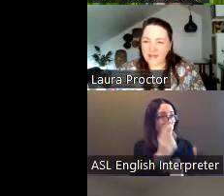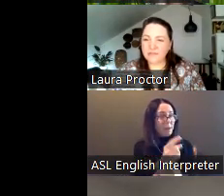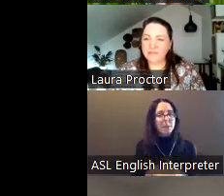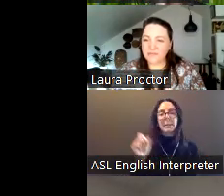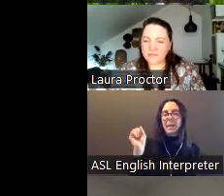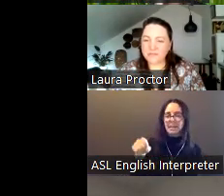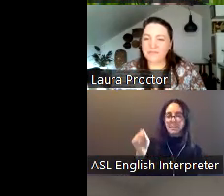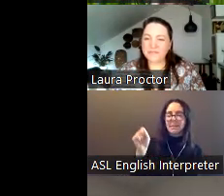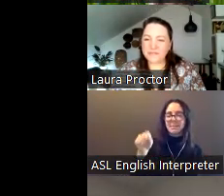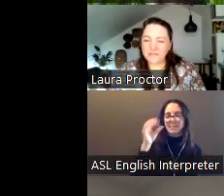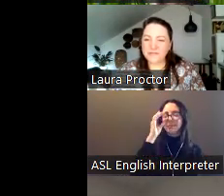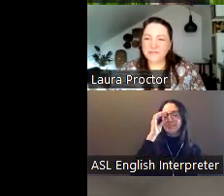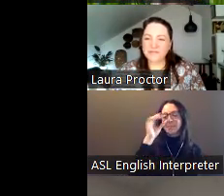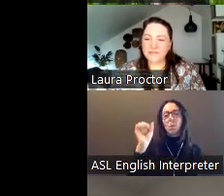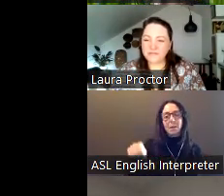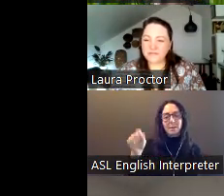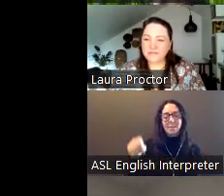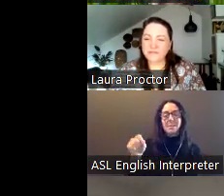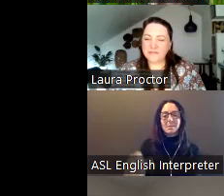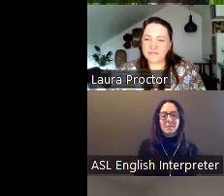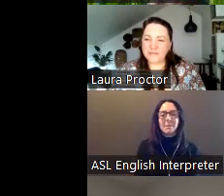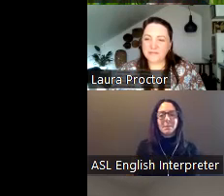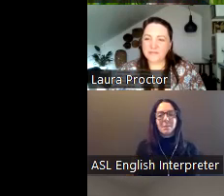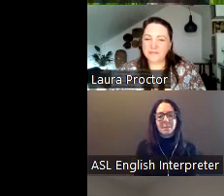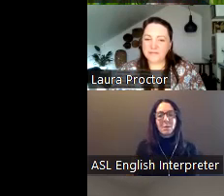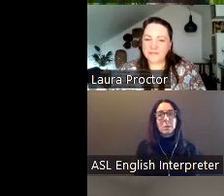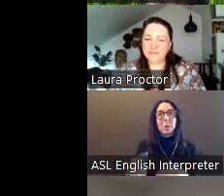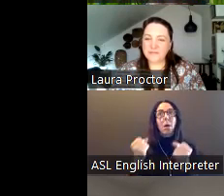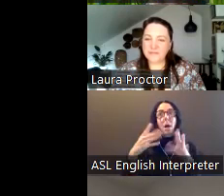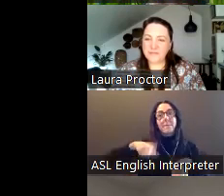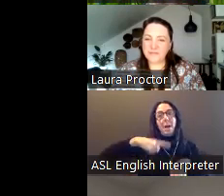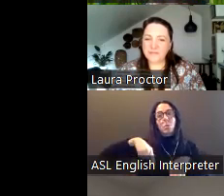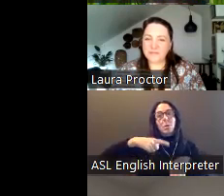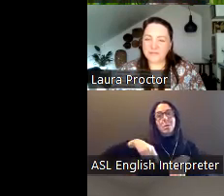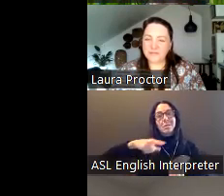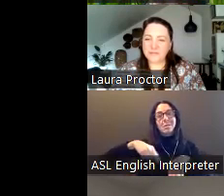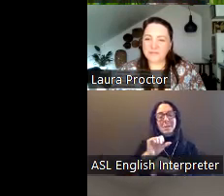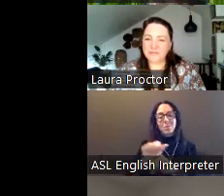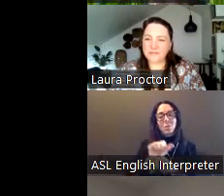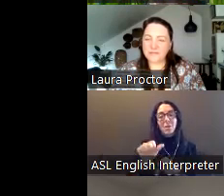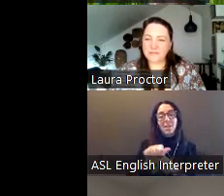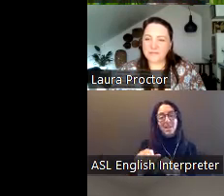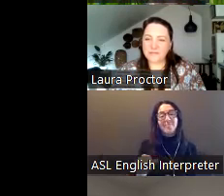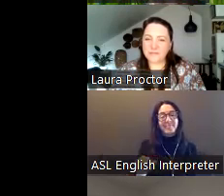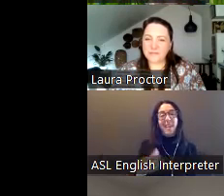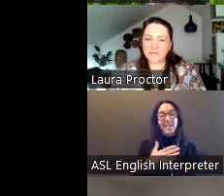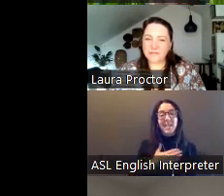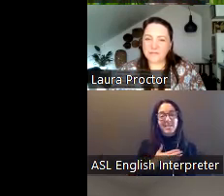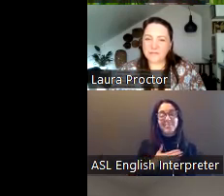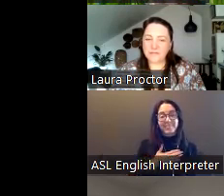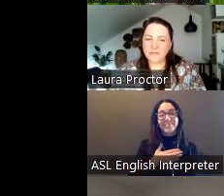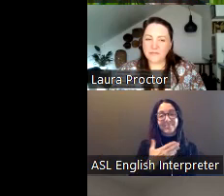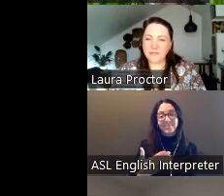been, yeah. Collectively, there were a lot of hours, and I think I can safely say for